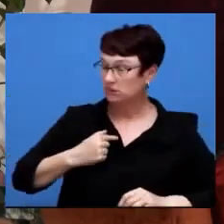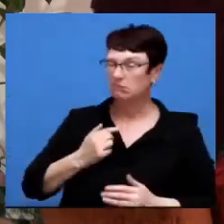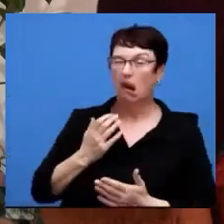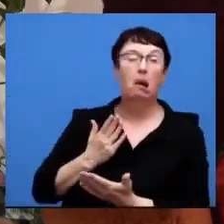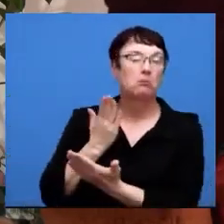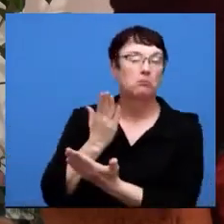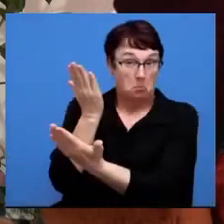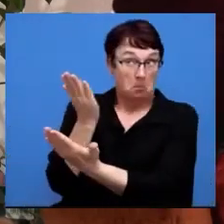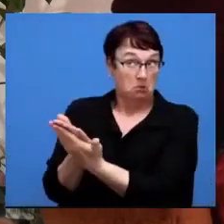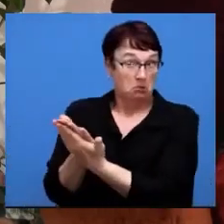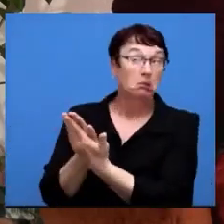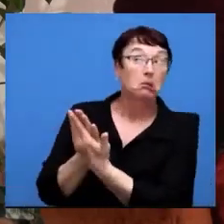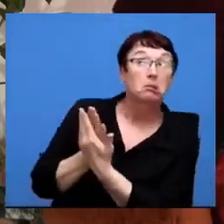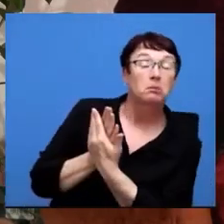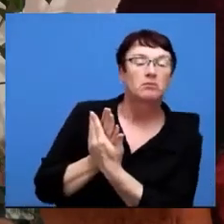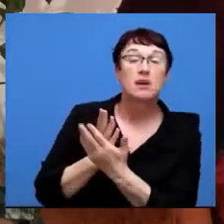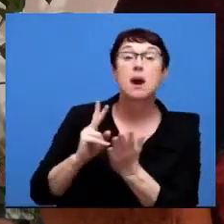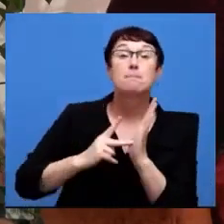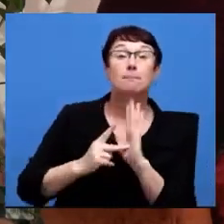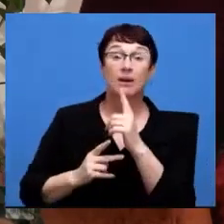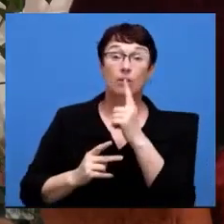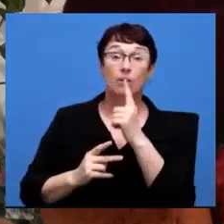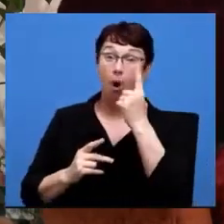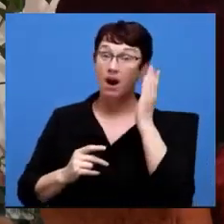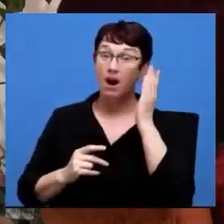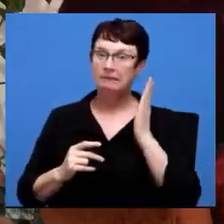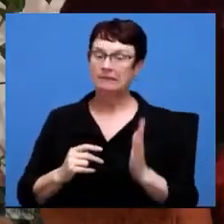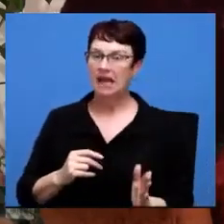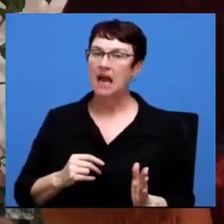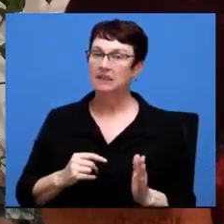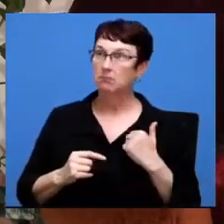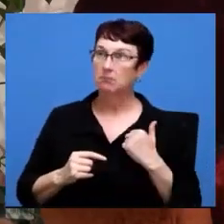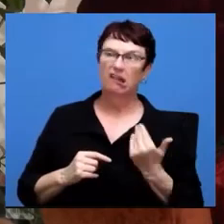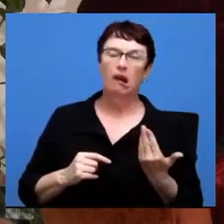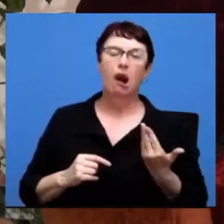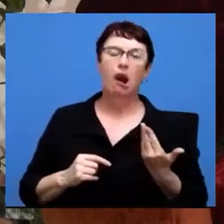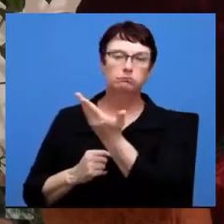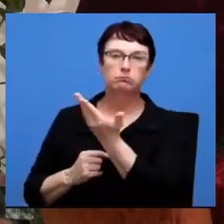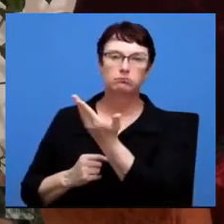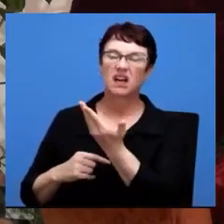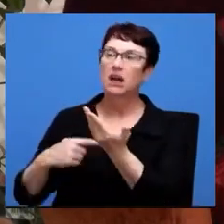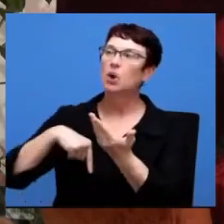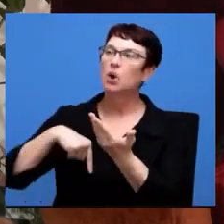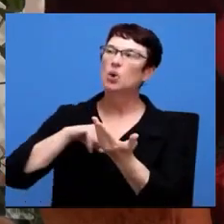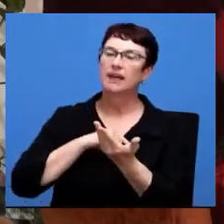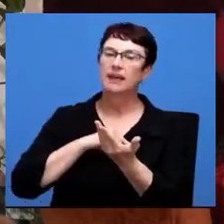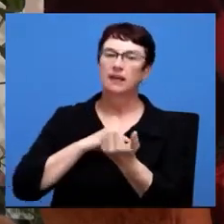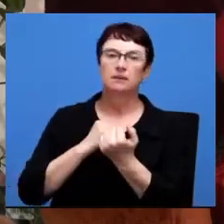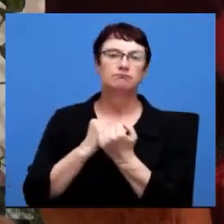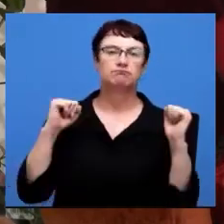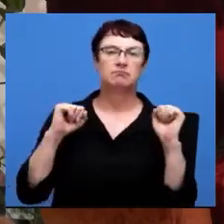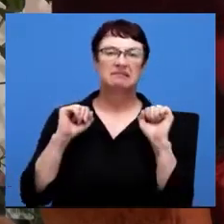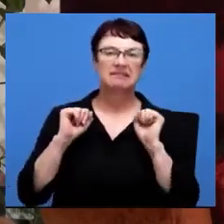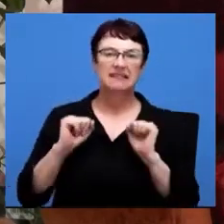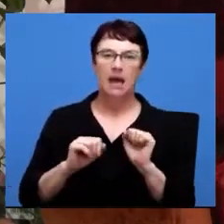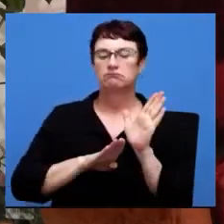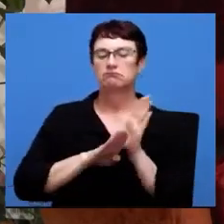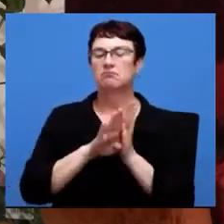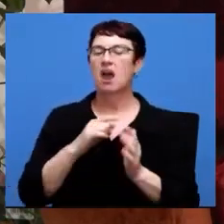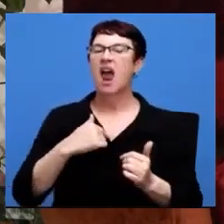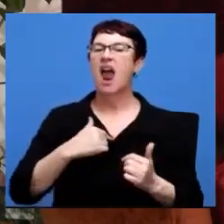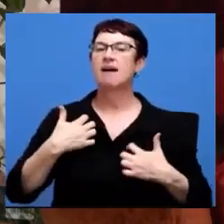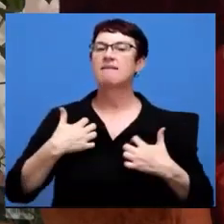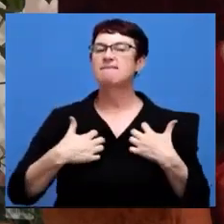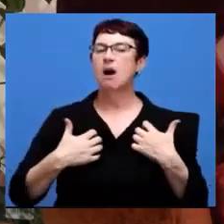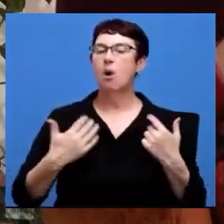one side, we had the freedom to see and to develop whatever we thought it was interesting. On the other side, they were not